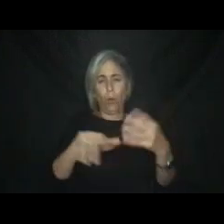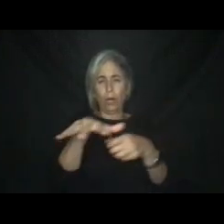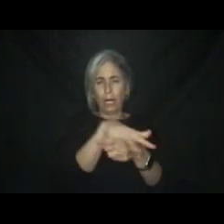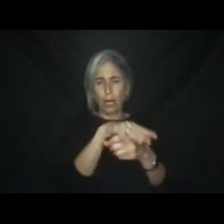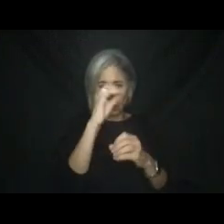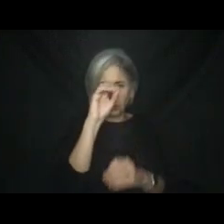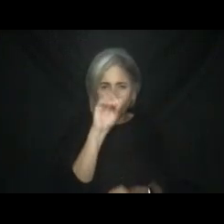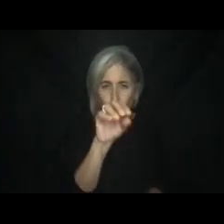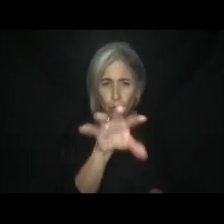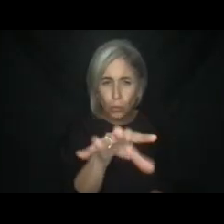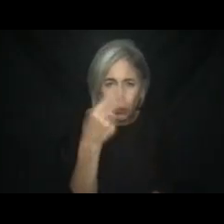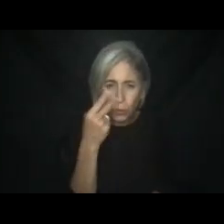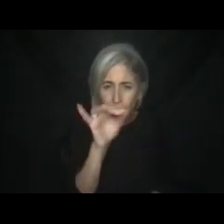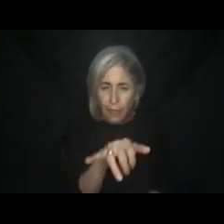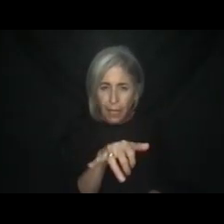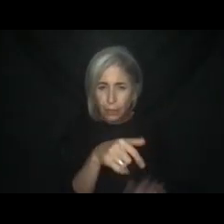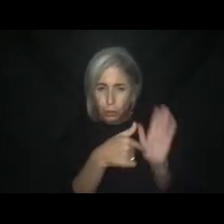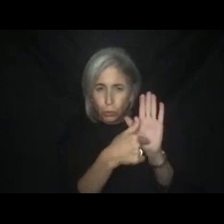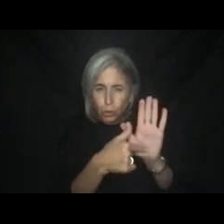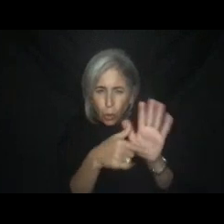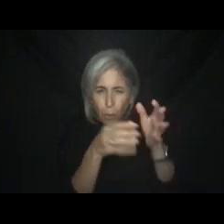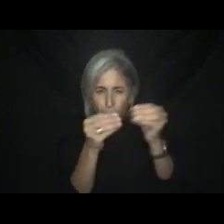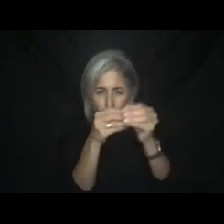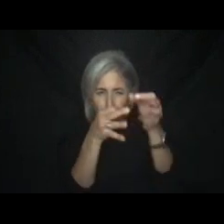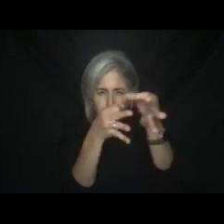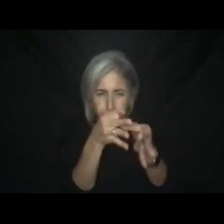on to reveal them in greater detail.